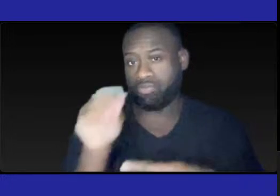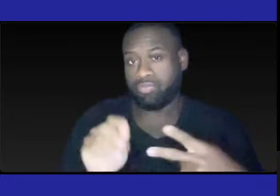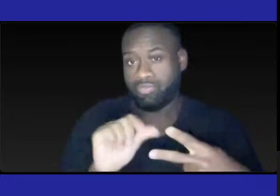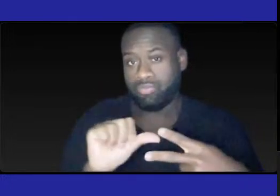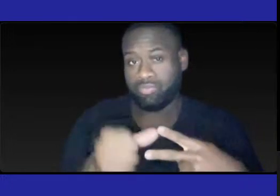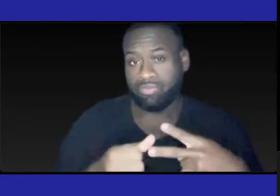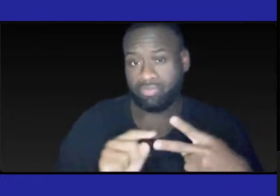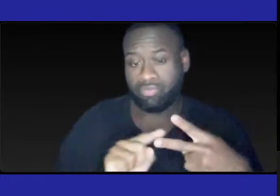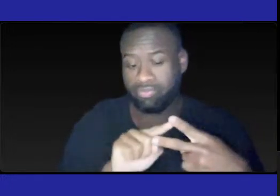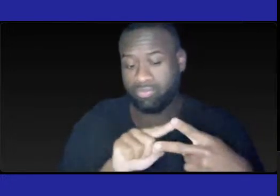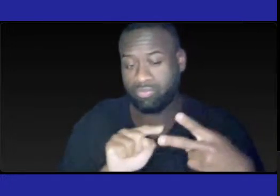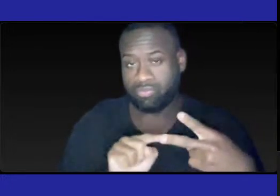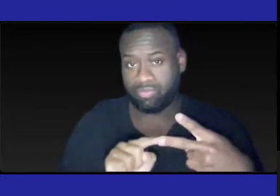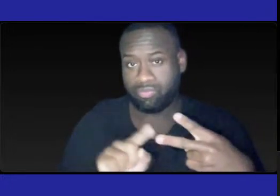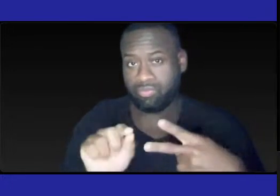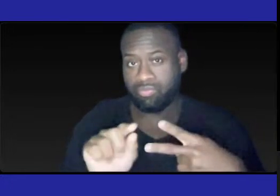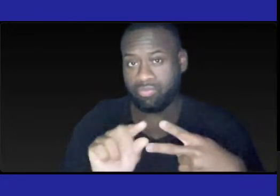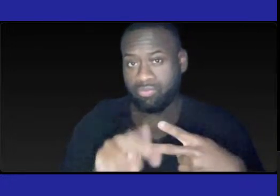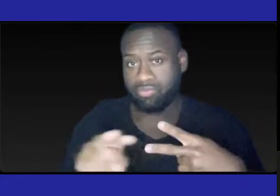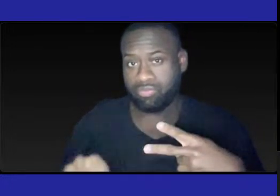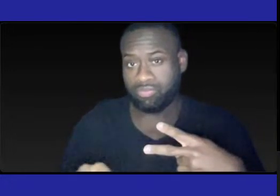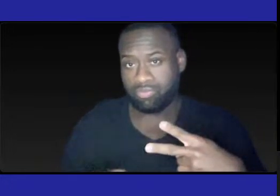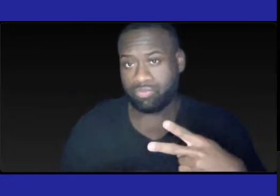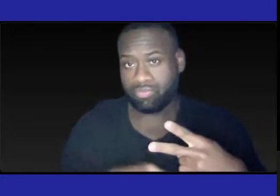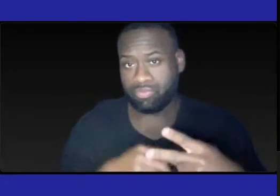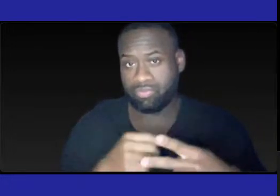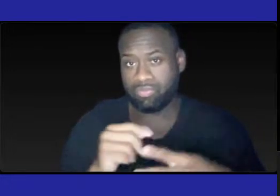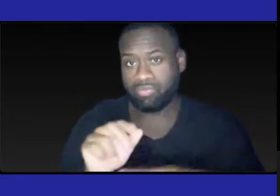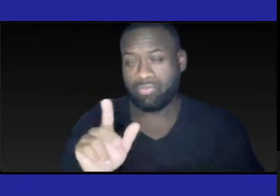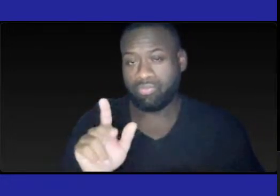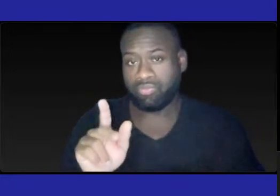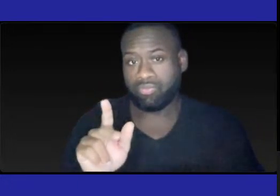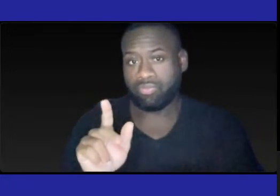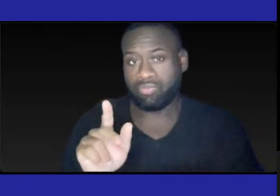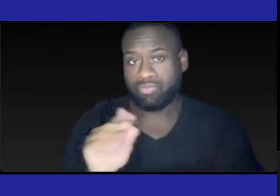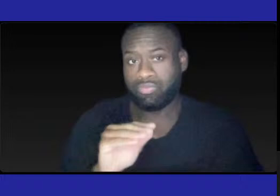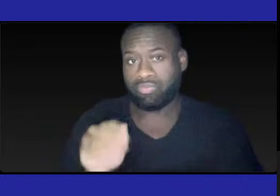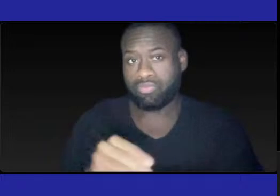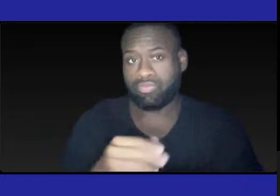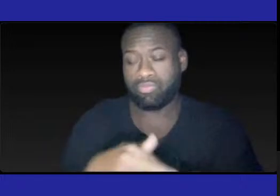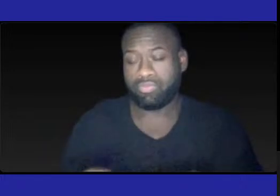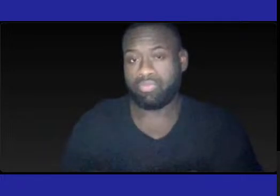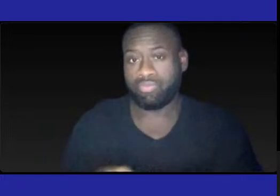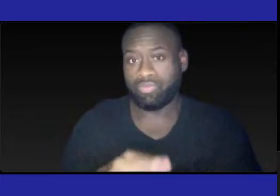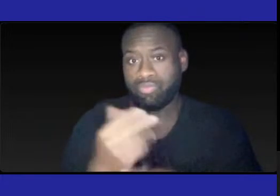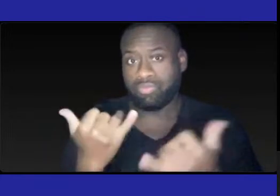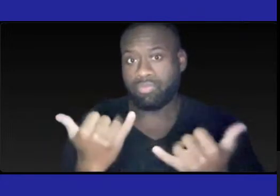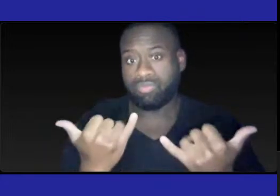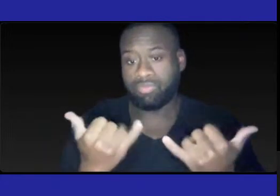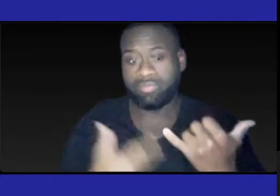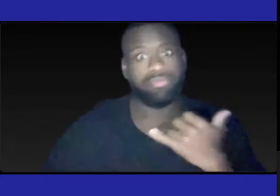health referrals, and that they were 23% of the referrals then. It's much higher now. Next slide, please.